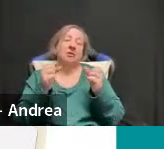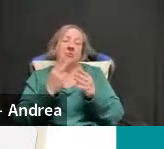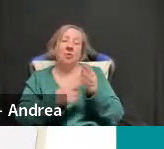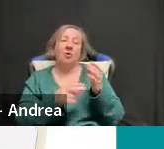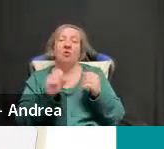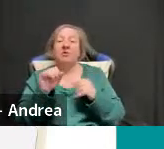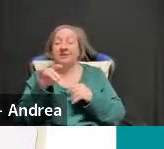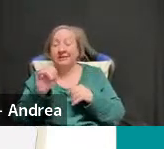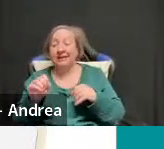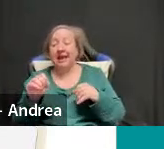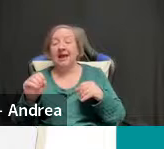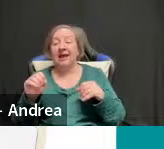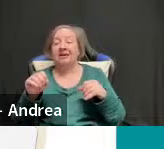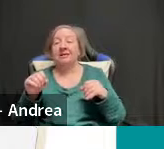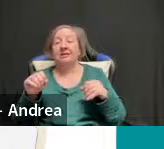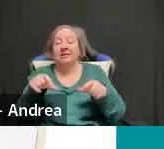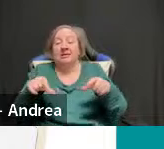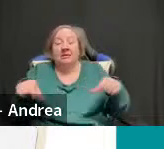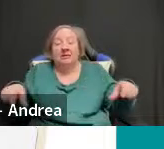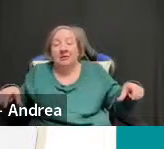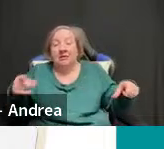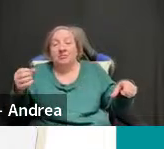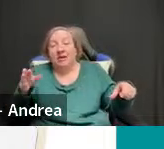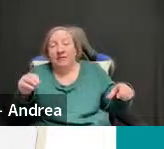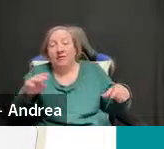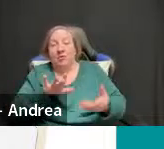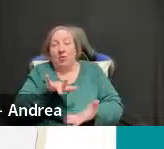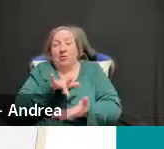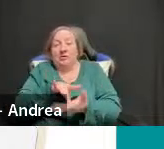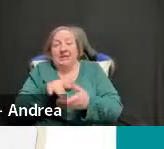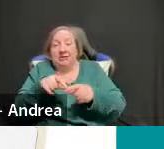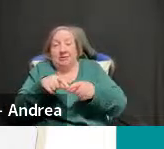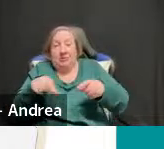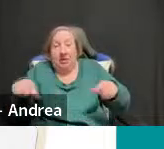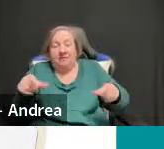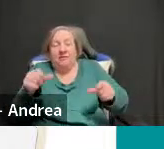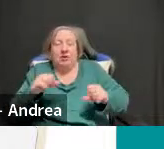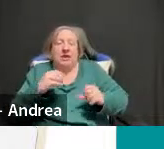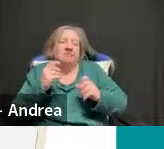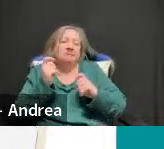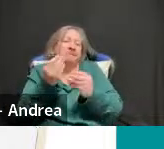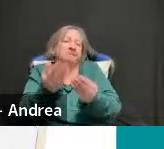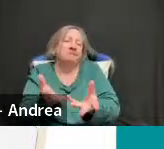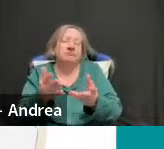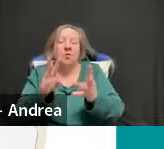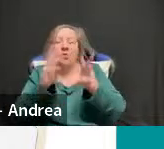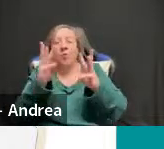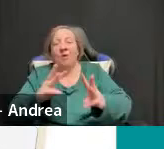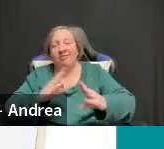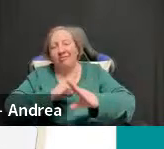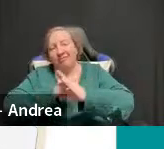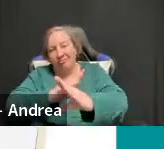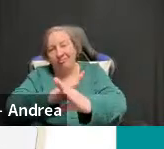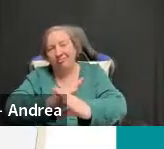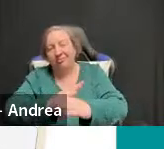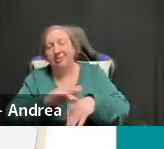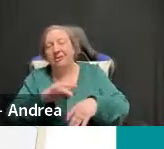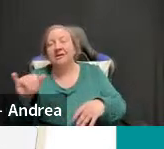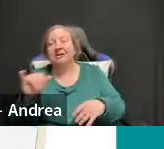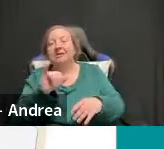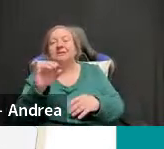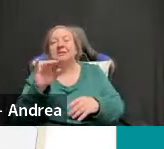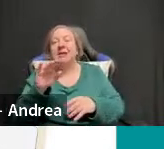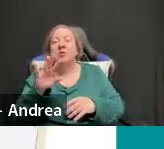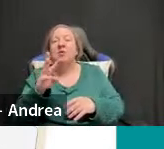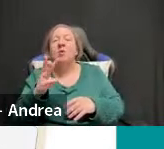center platforms where we can provide adequate weather protection, just like the Evergreen